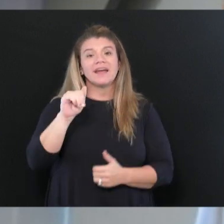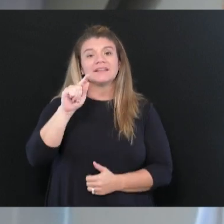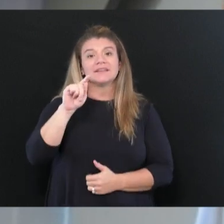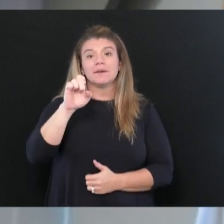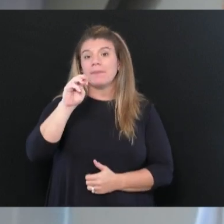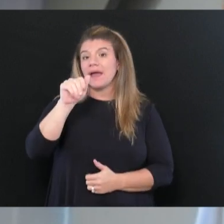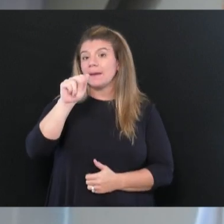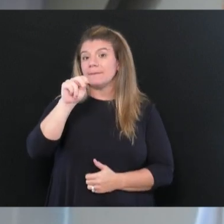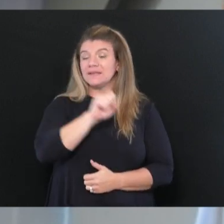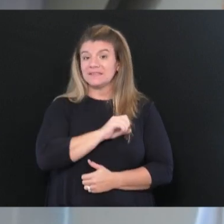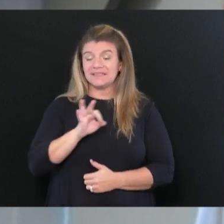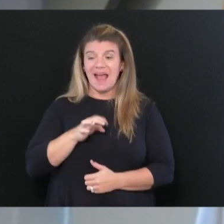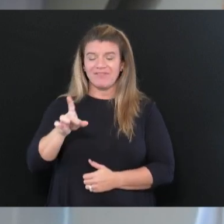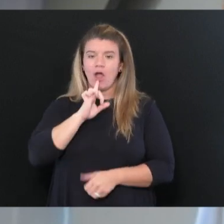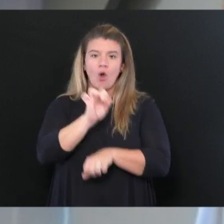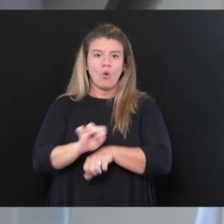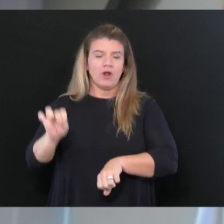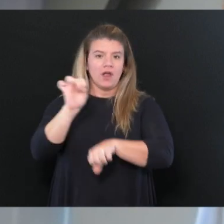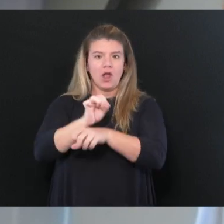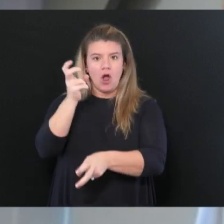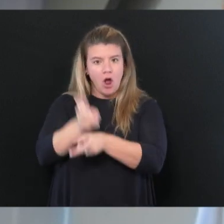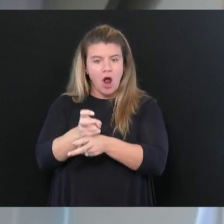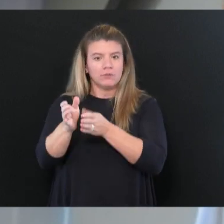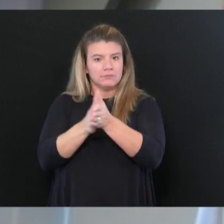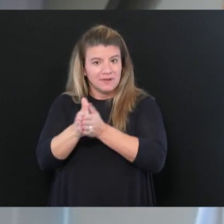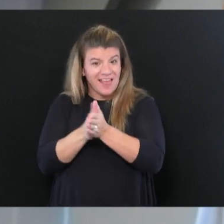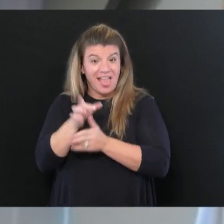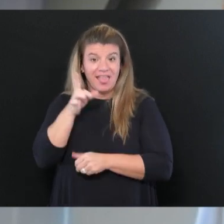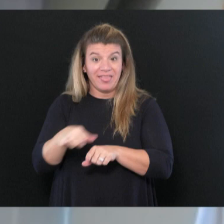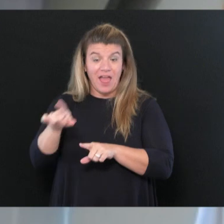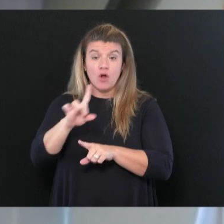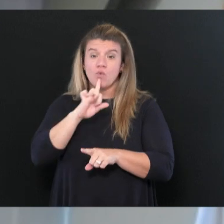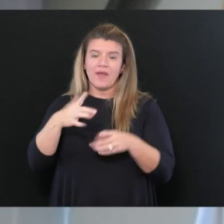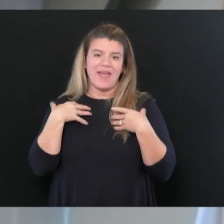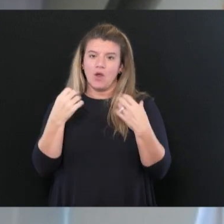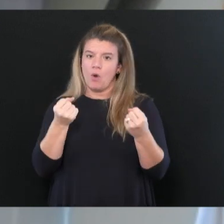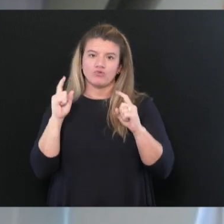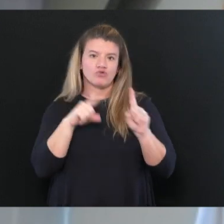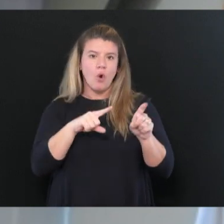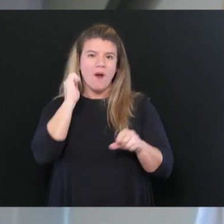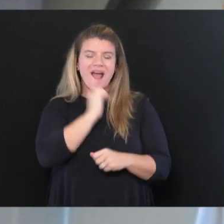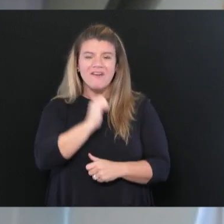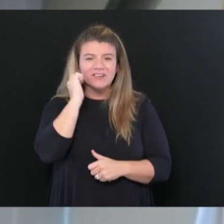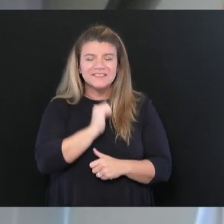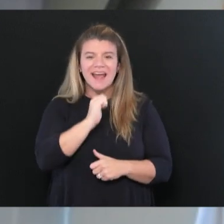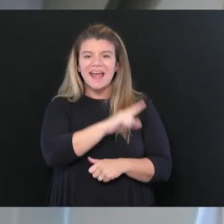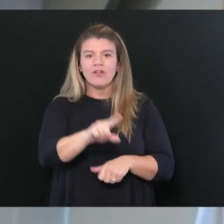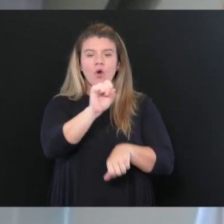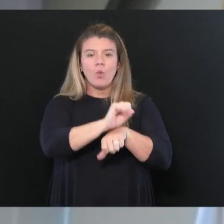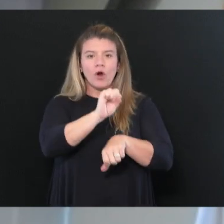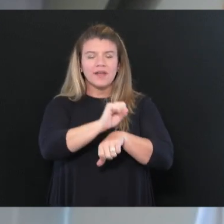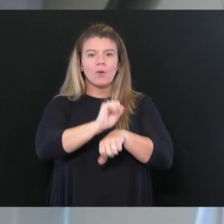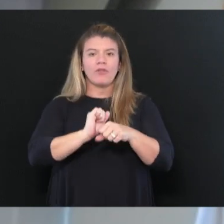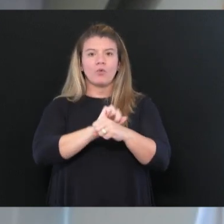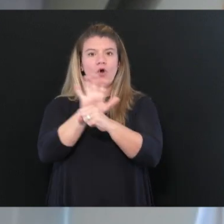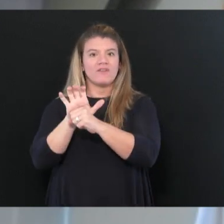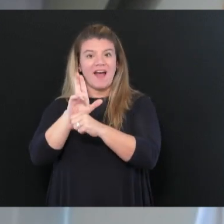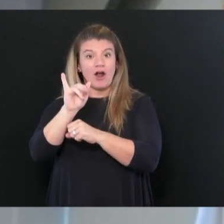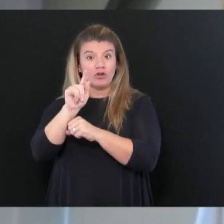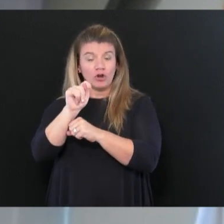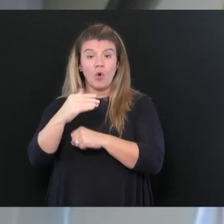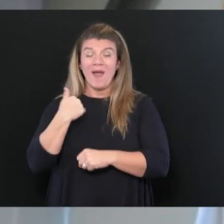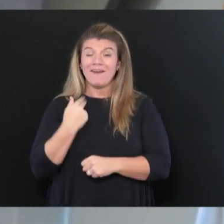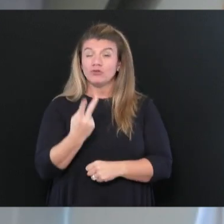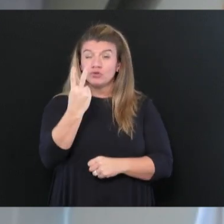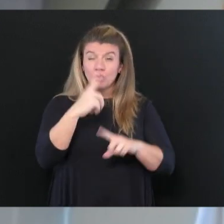for working very diligently. They are our heroes, going there every day, working with our COVID unit. We have 2 units set up